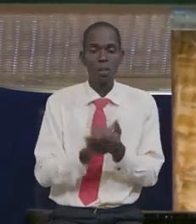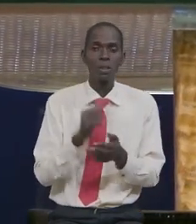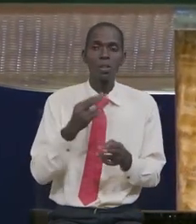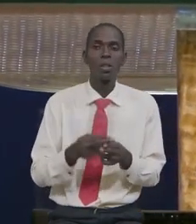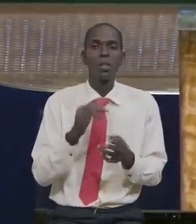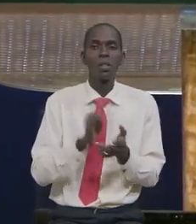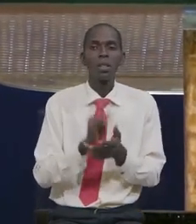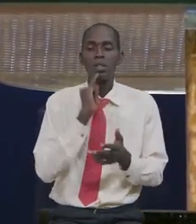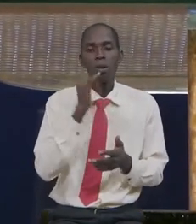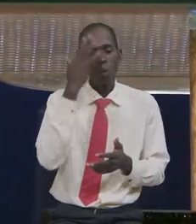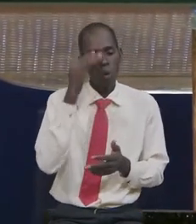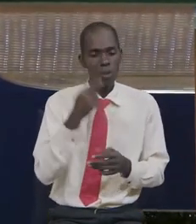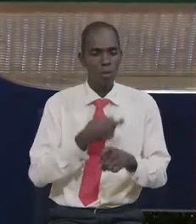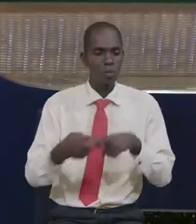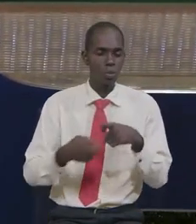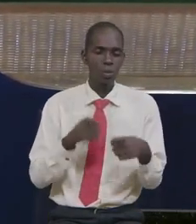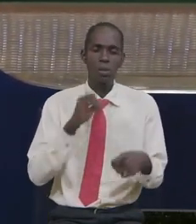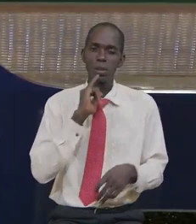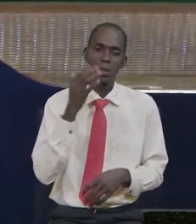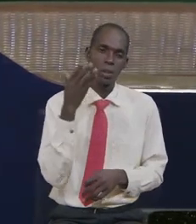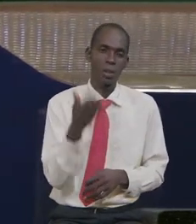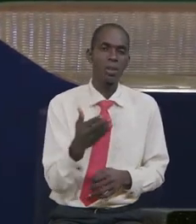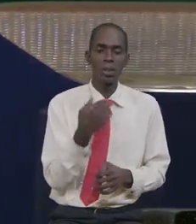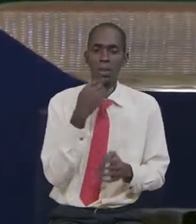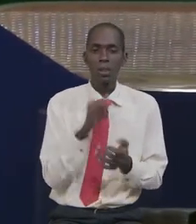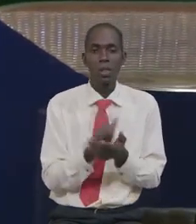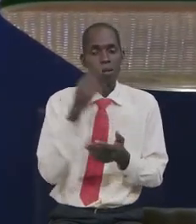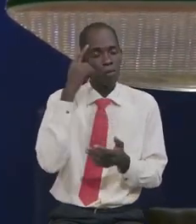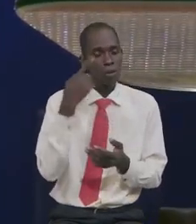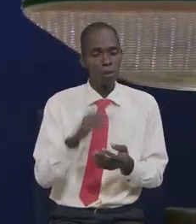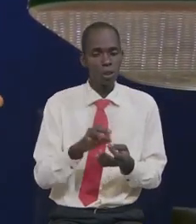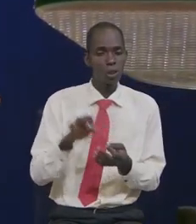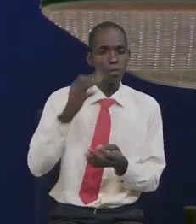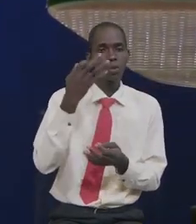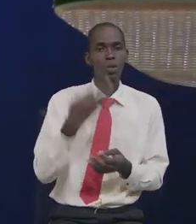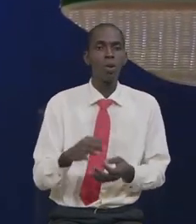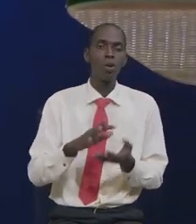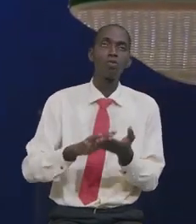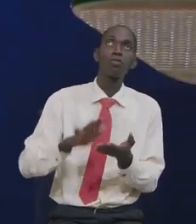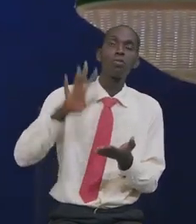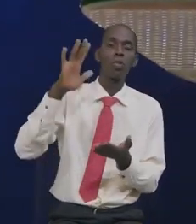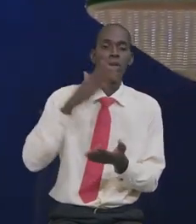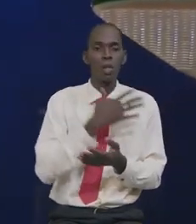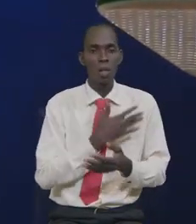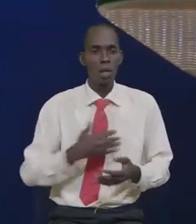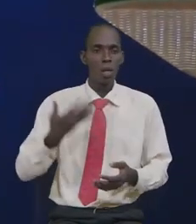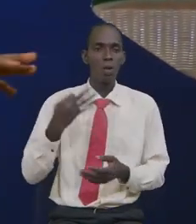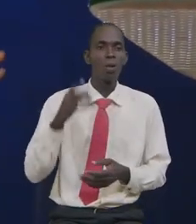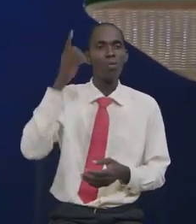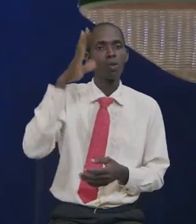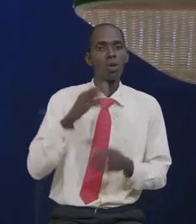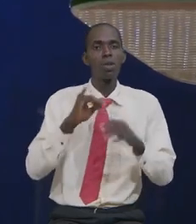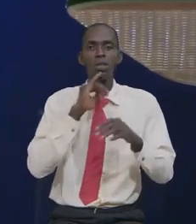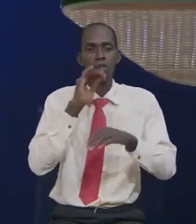what the persecution is there. It says, for the spirit of glory and of God resteth upon you. On